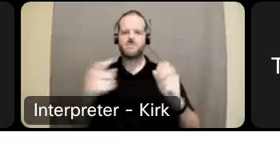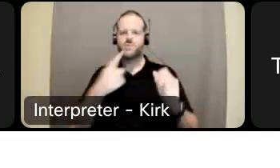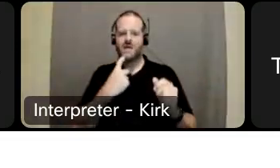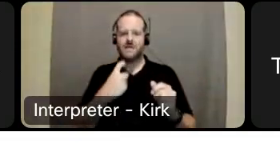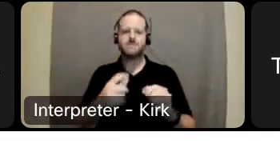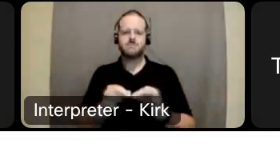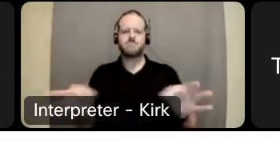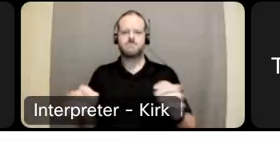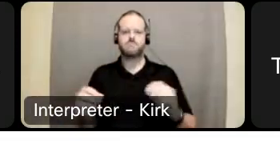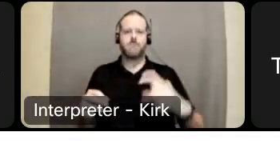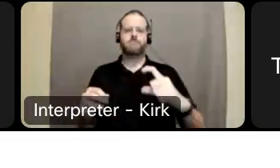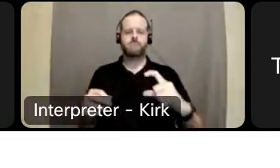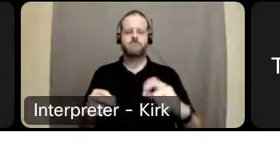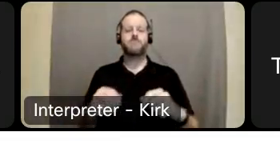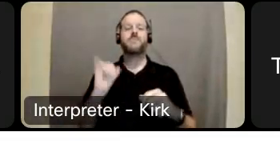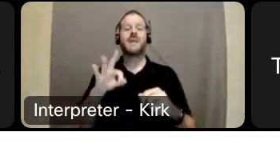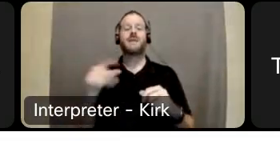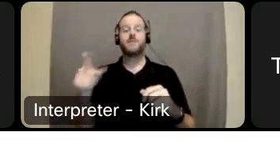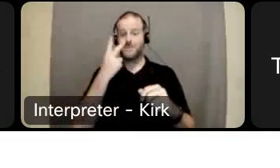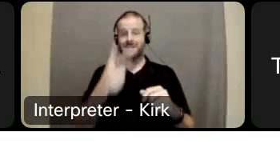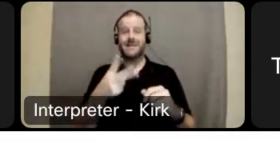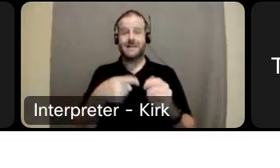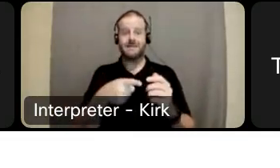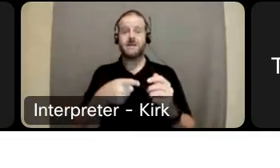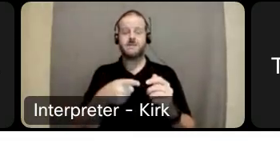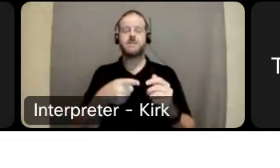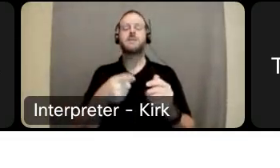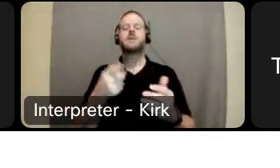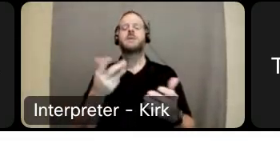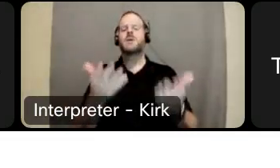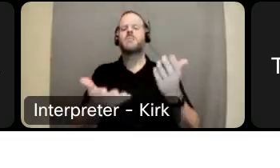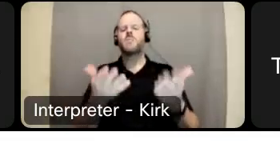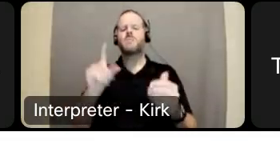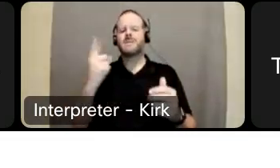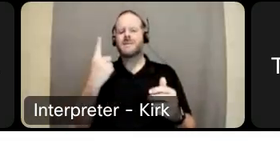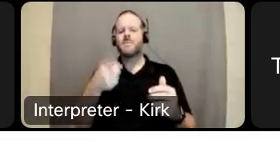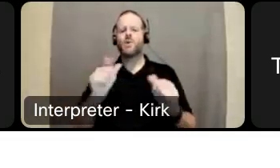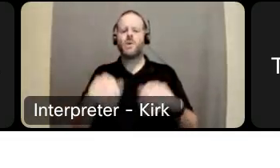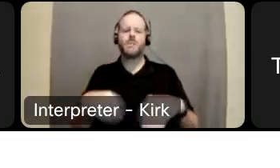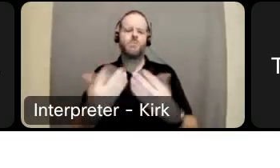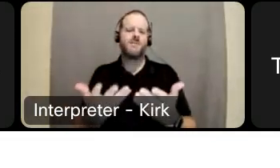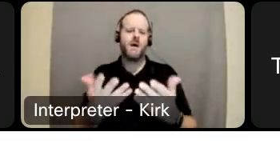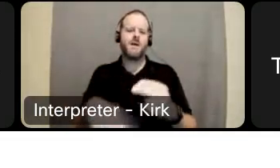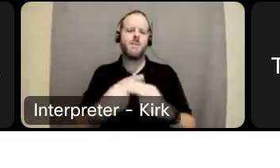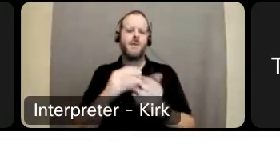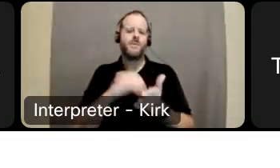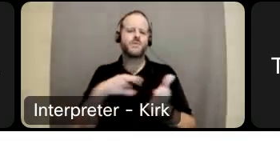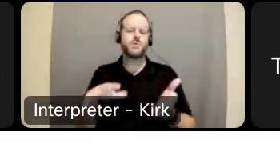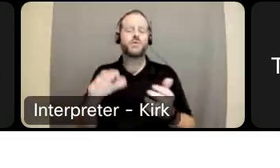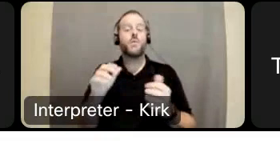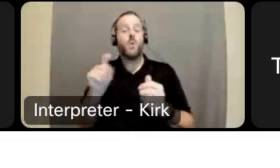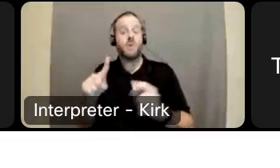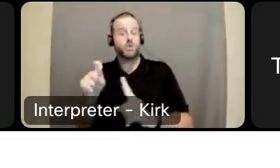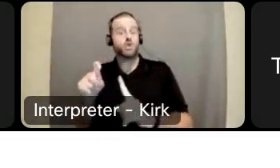it's, if you've gotten to this page, typically there's going to be something that you can provide regarding that student. So the question should apply to